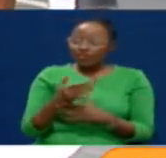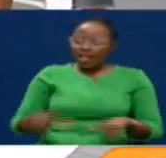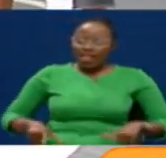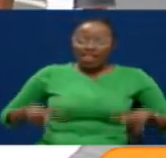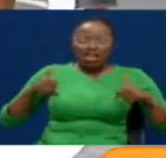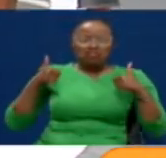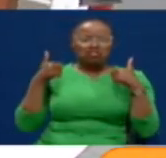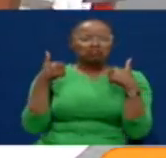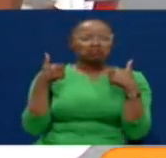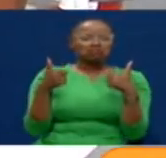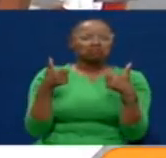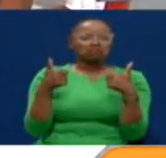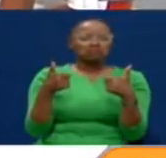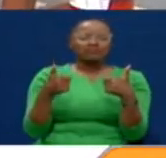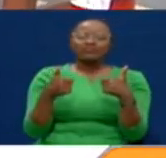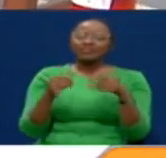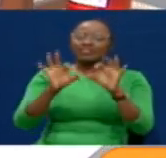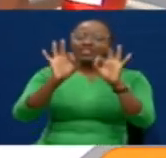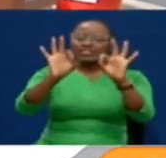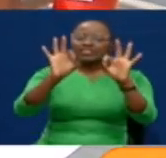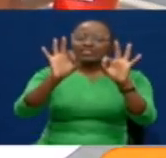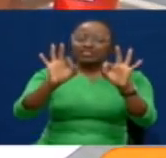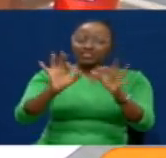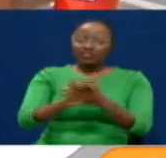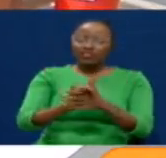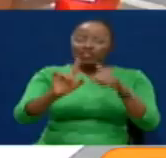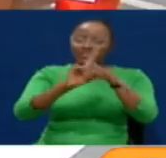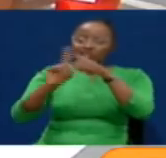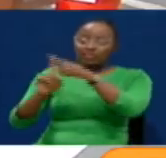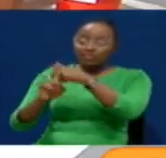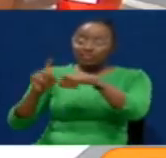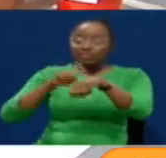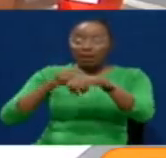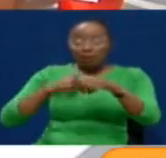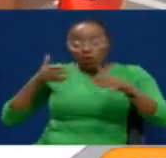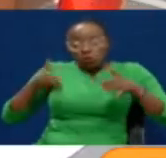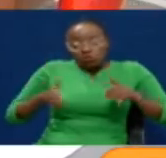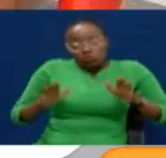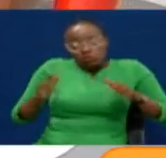know, man. 100. Incredible. Miyamoja, he was 66 when I was born.